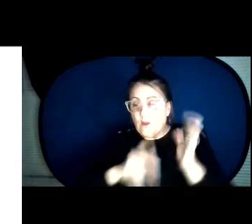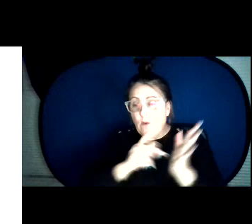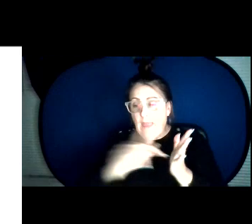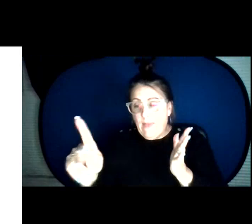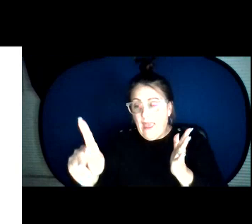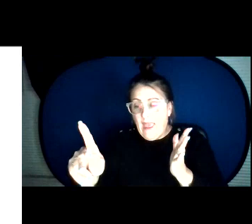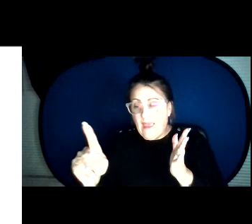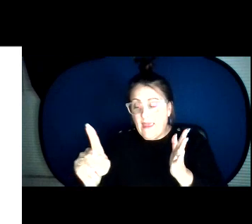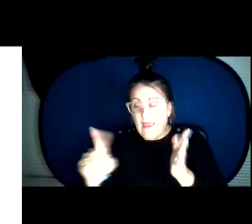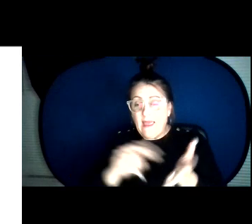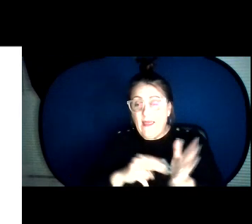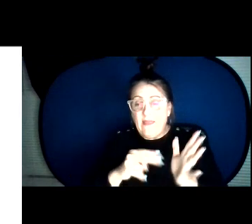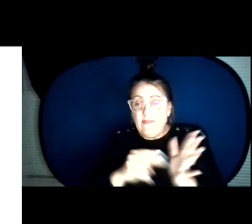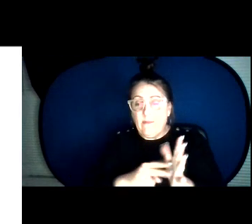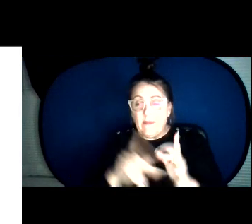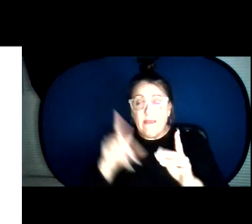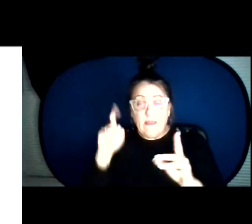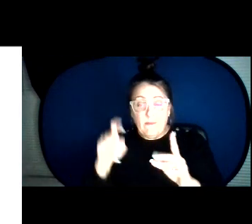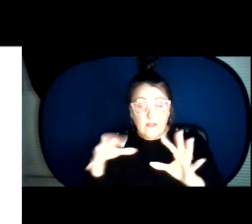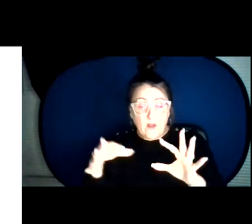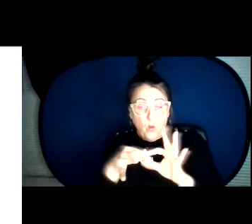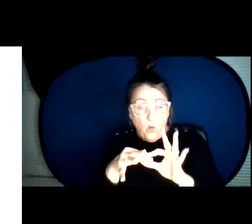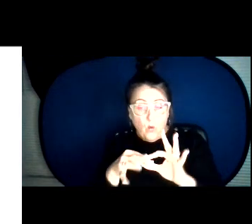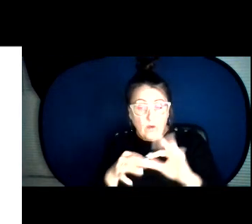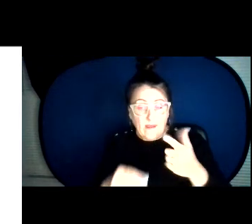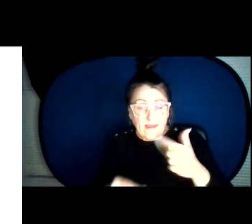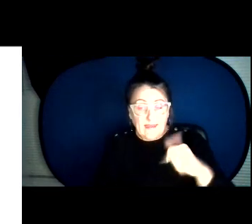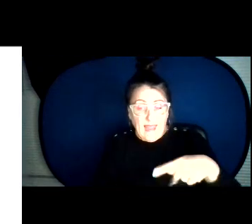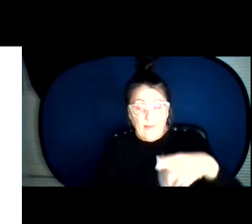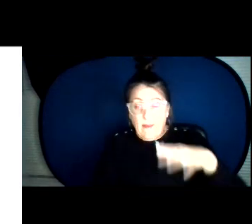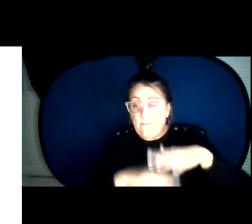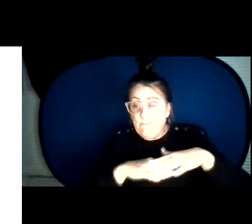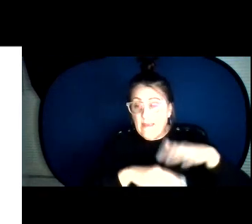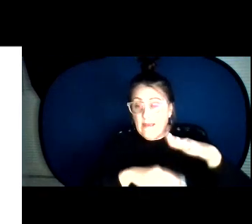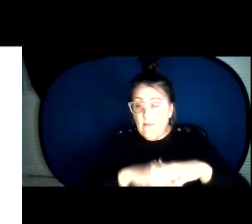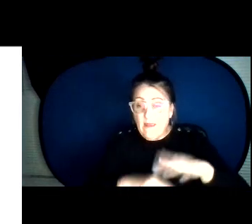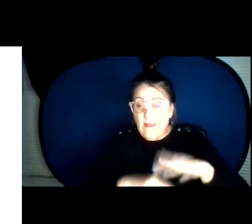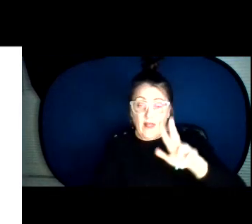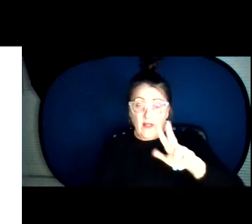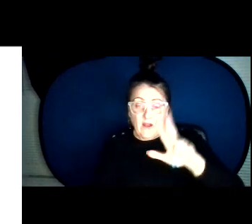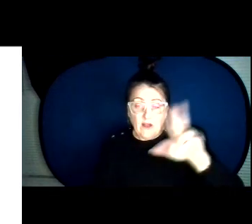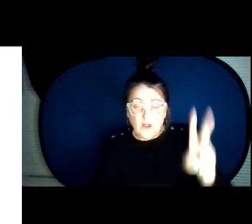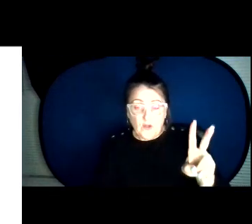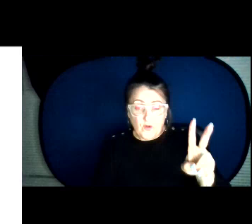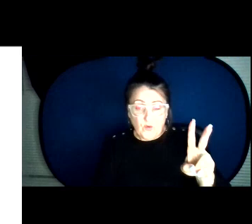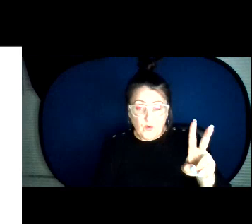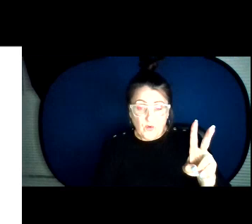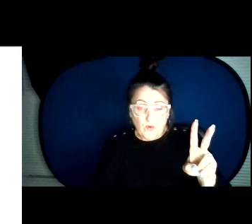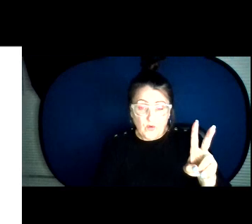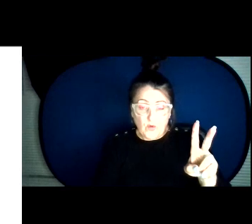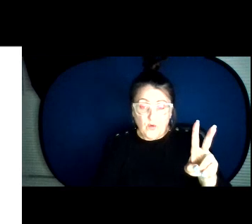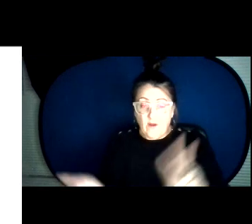tenant must bridge the gap between the minimum sales price of $32,600 and the affordable sales price of